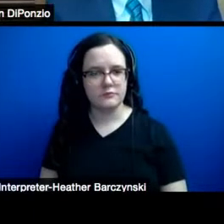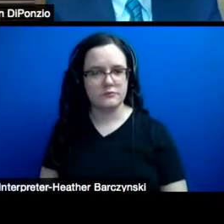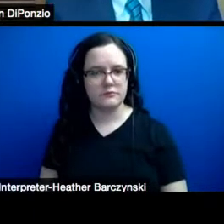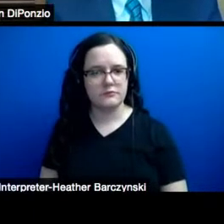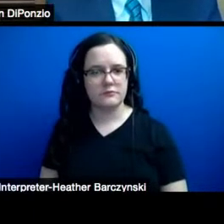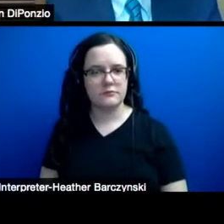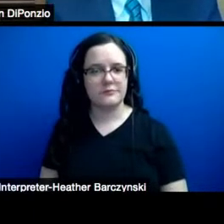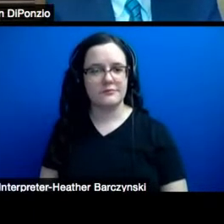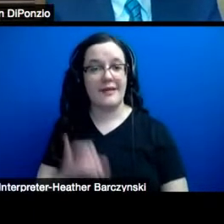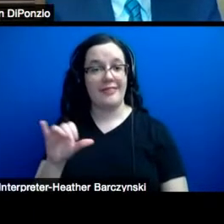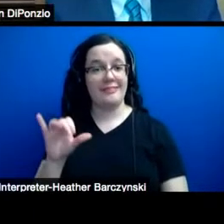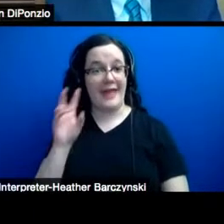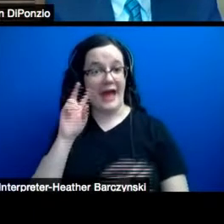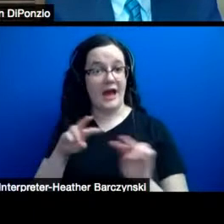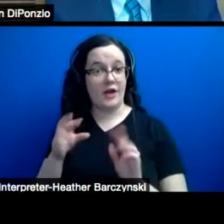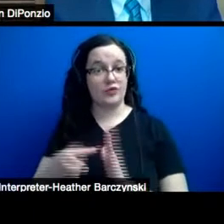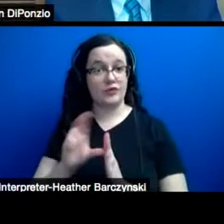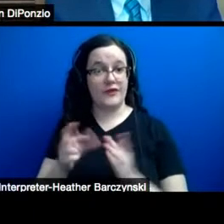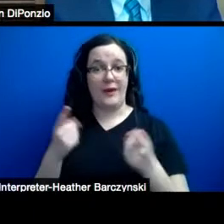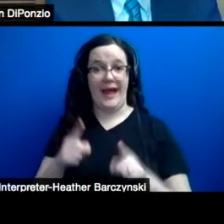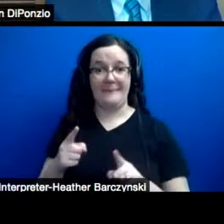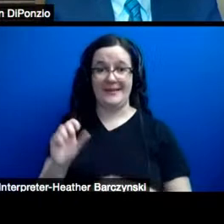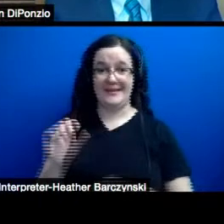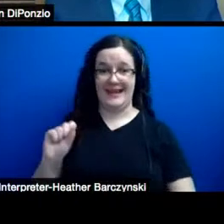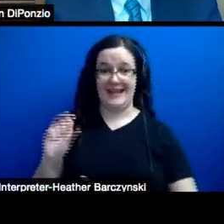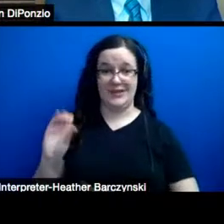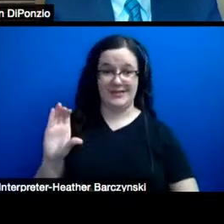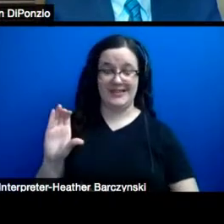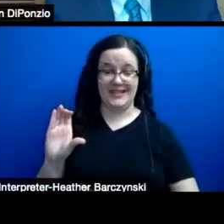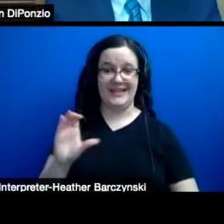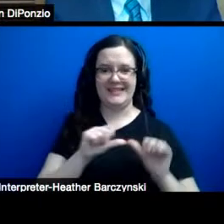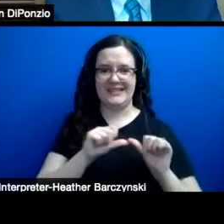that review happened by the SOC last night.